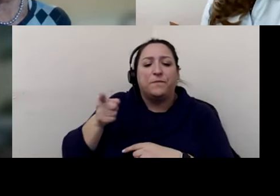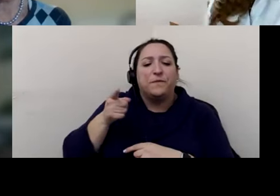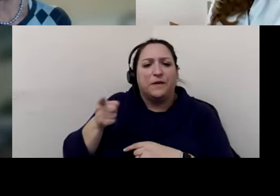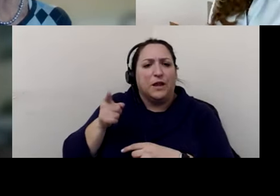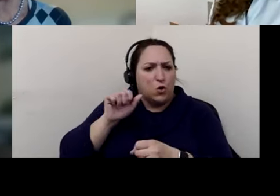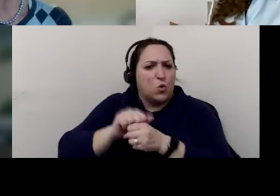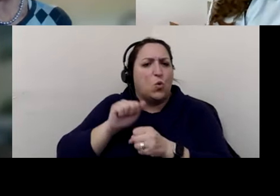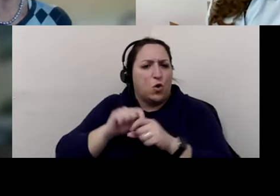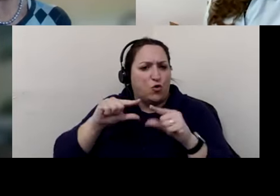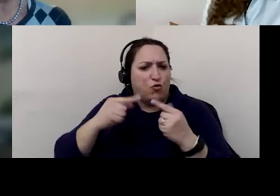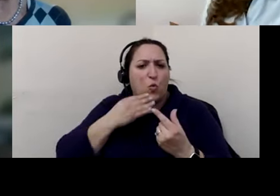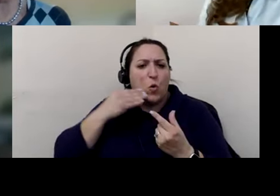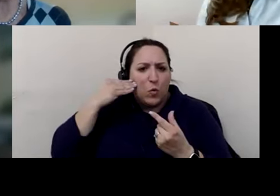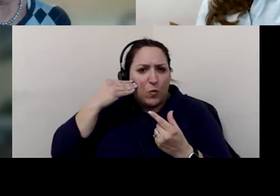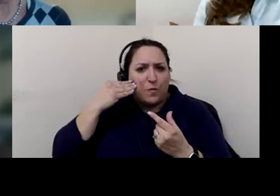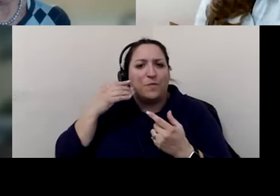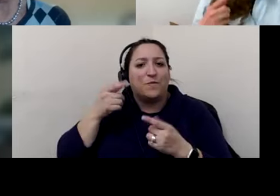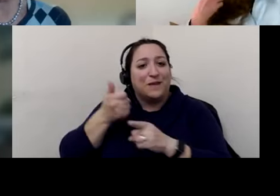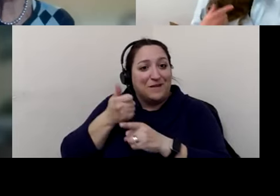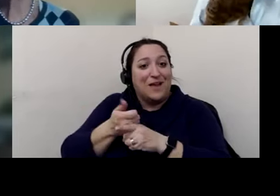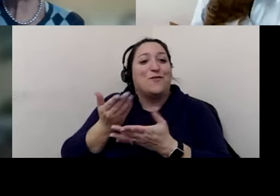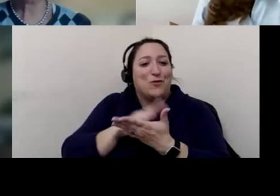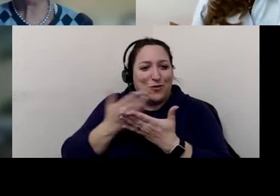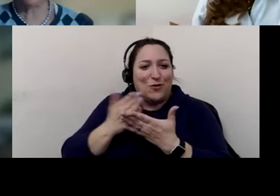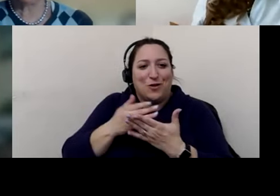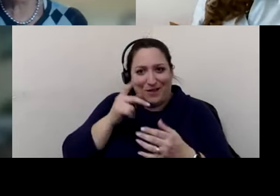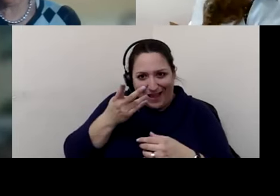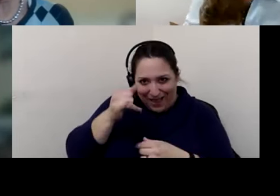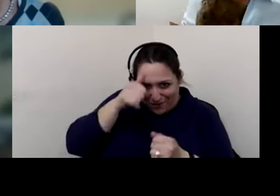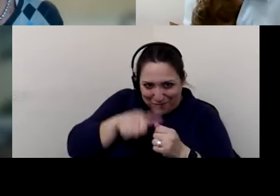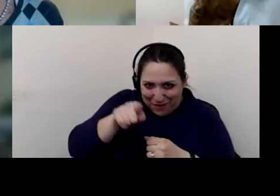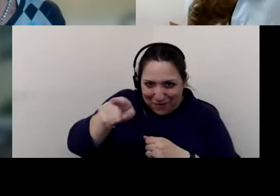He worked in a group home as the cook at, see, Kathy's remembering.